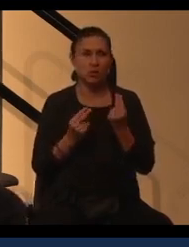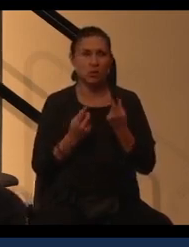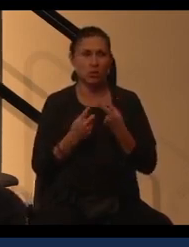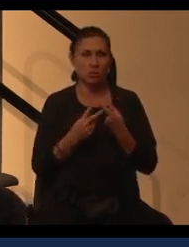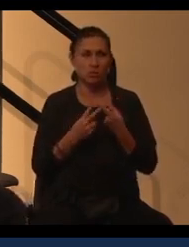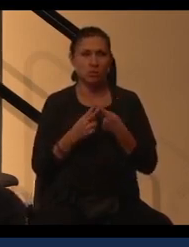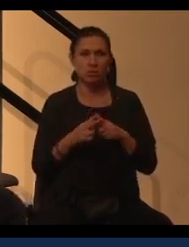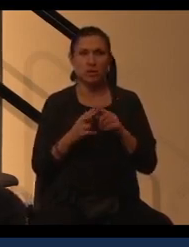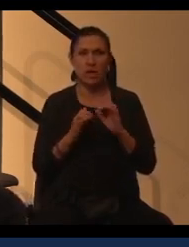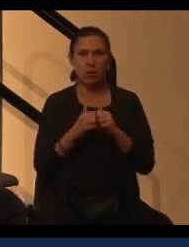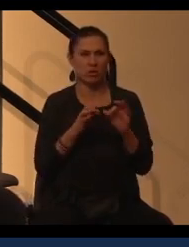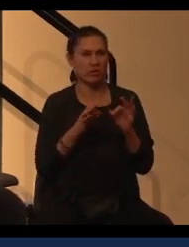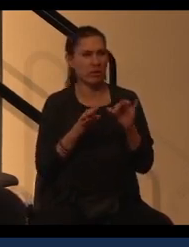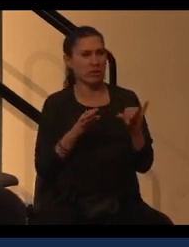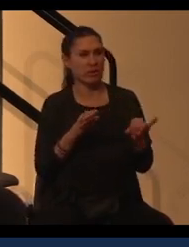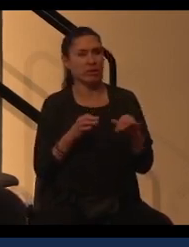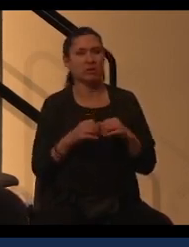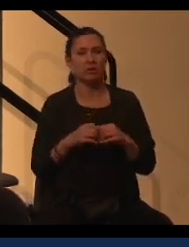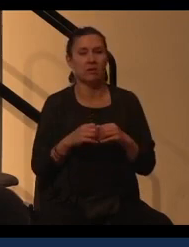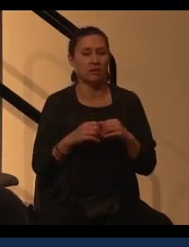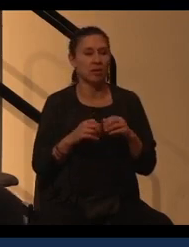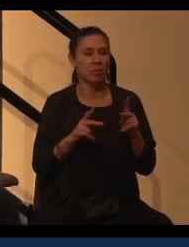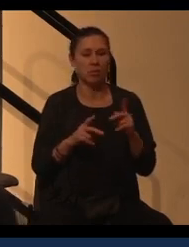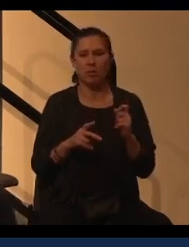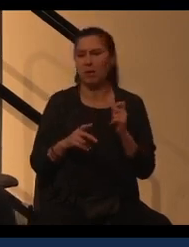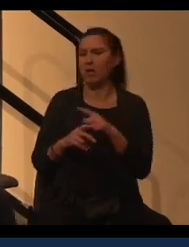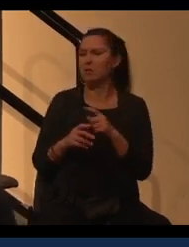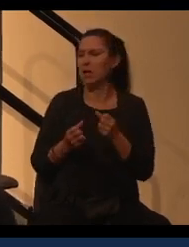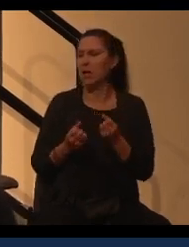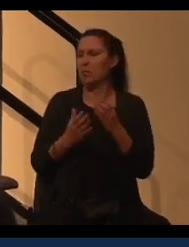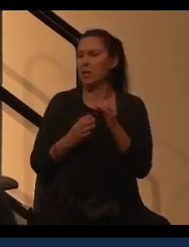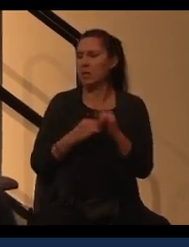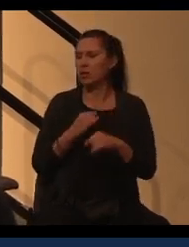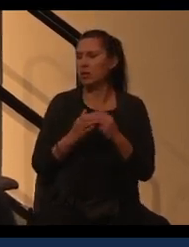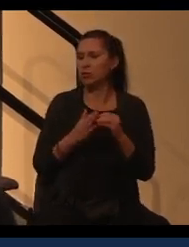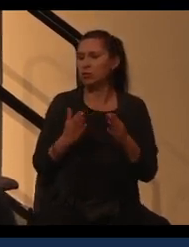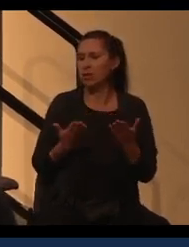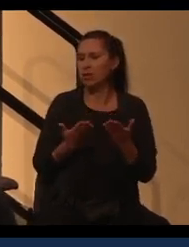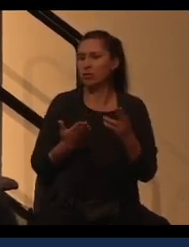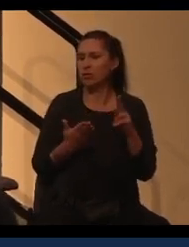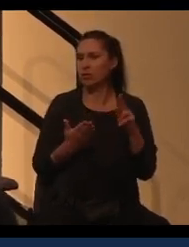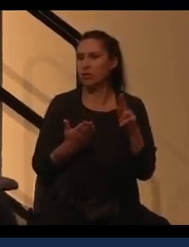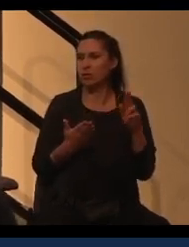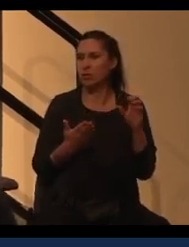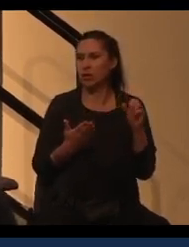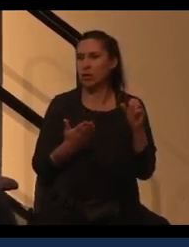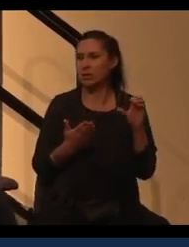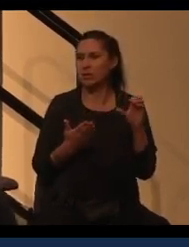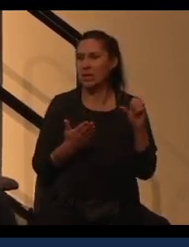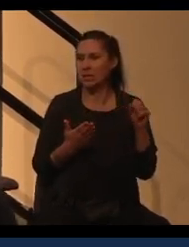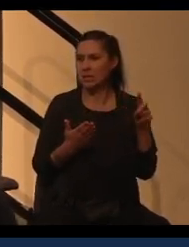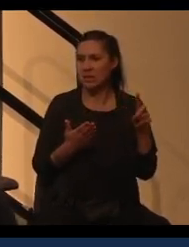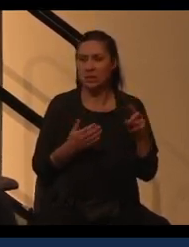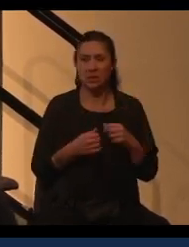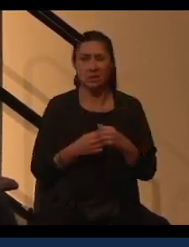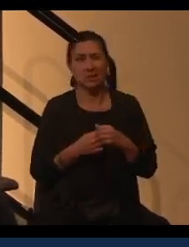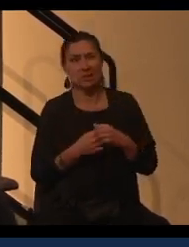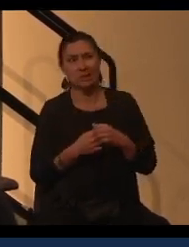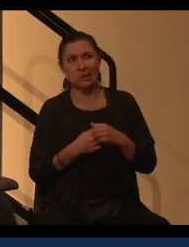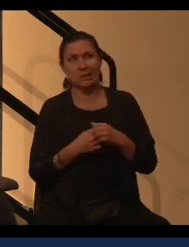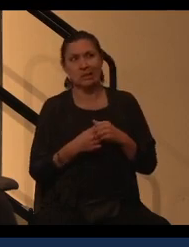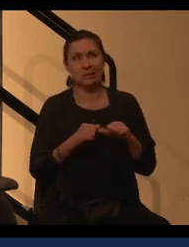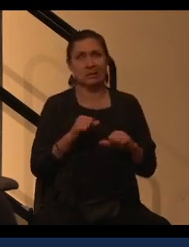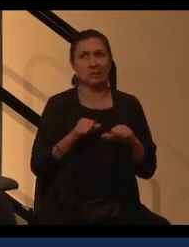do we define them? So I'm often asked, how many international students do we have at UC San Diego? And I always pause before